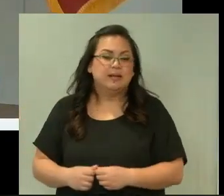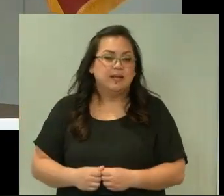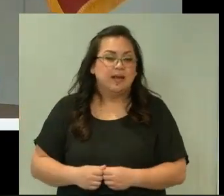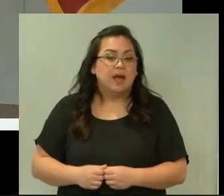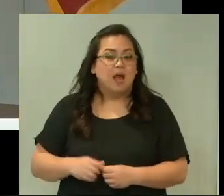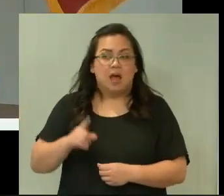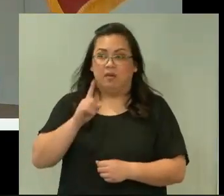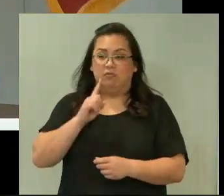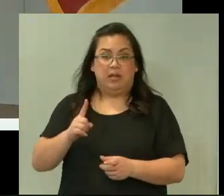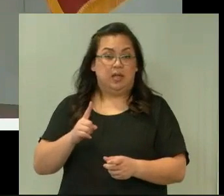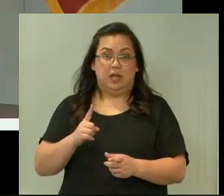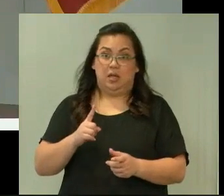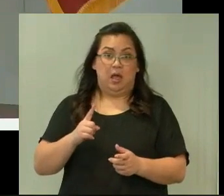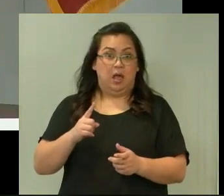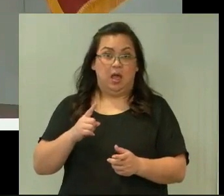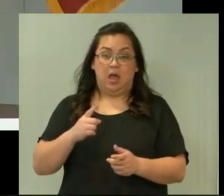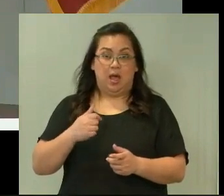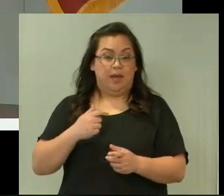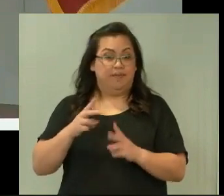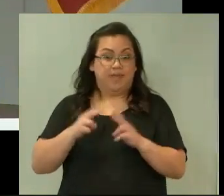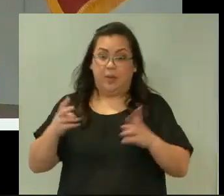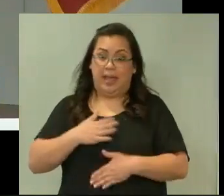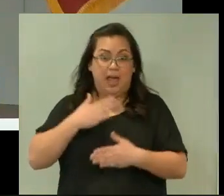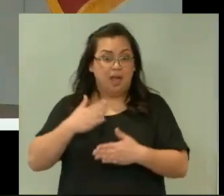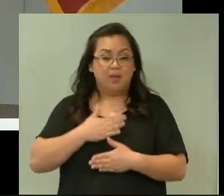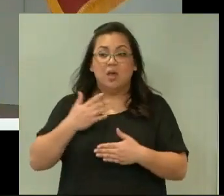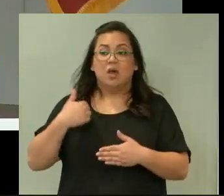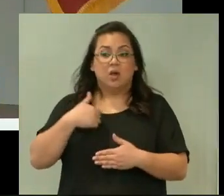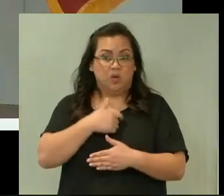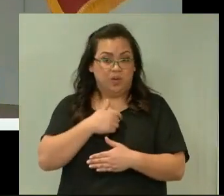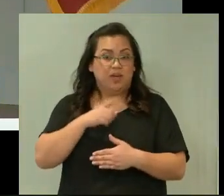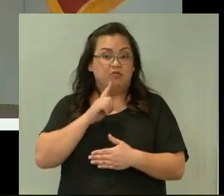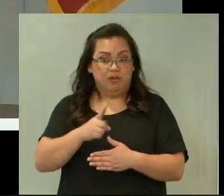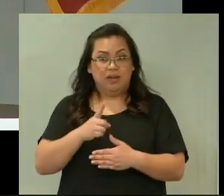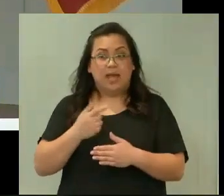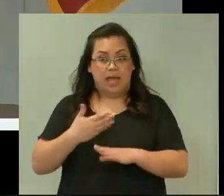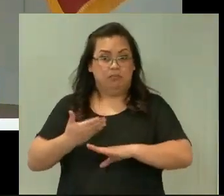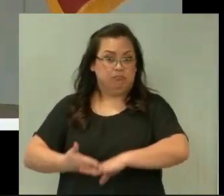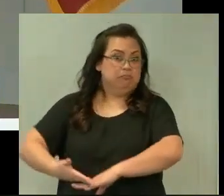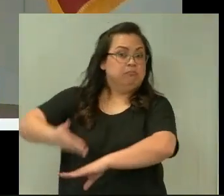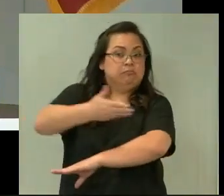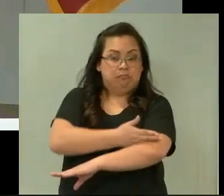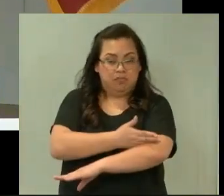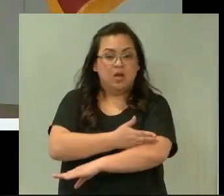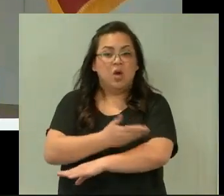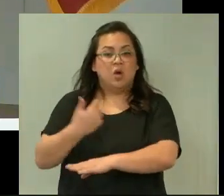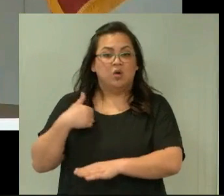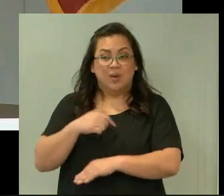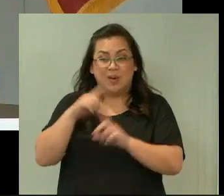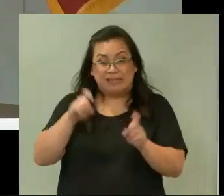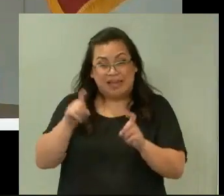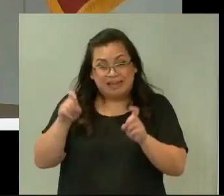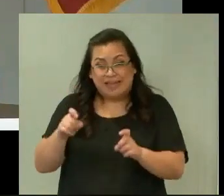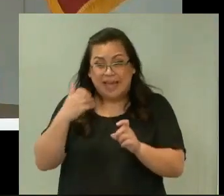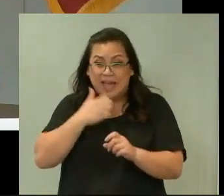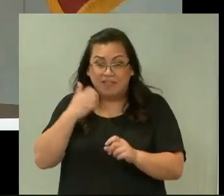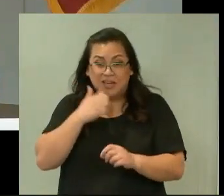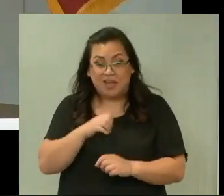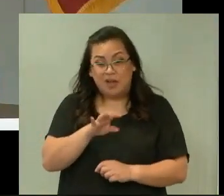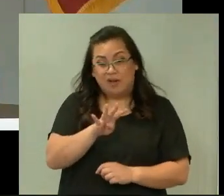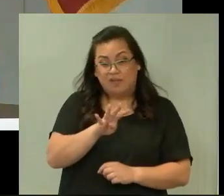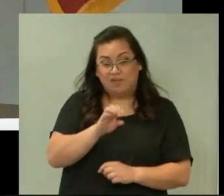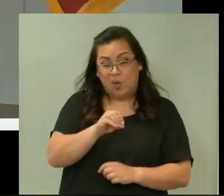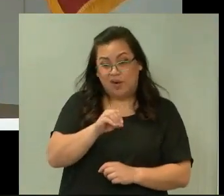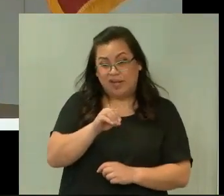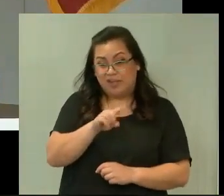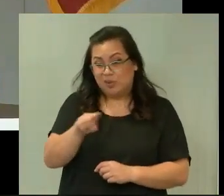very pleased to tell you that we have made huge inroads. We now are testing anywhere to 40 to